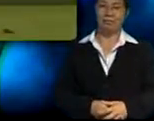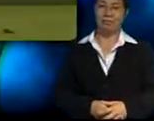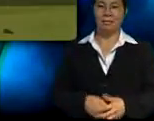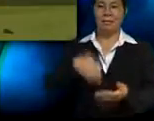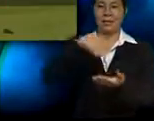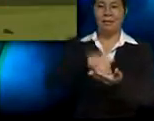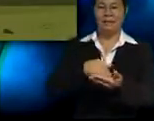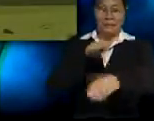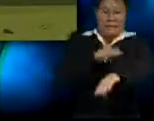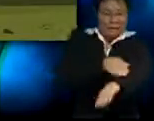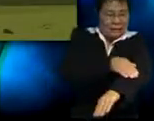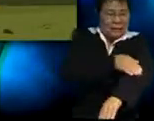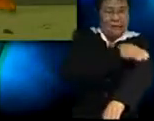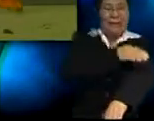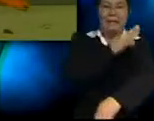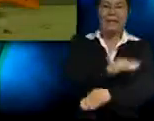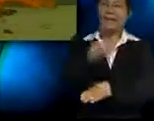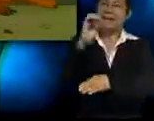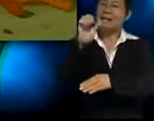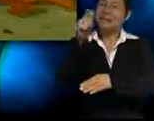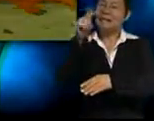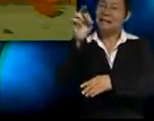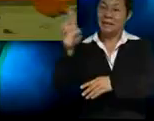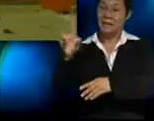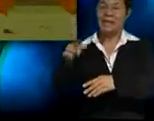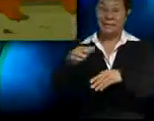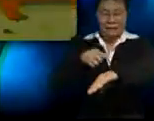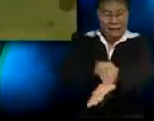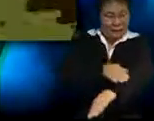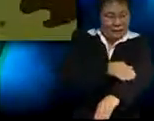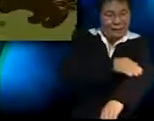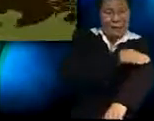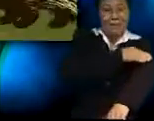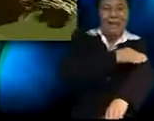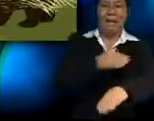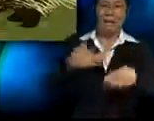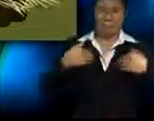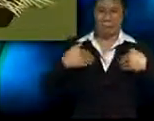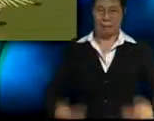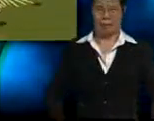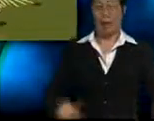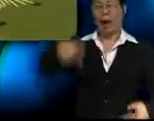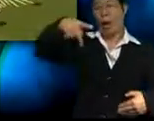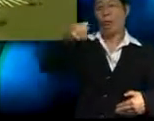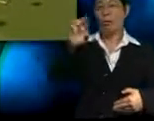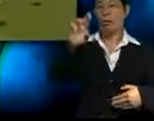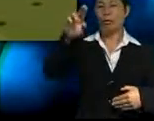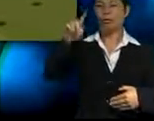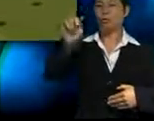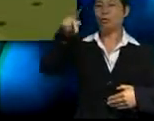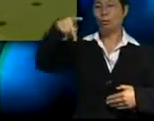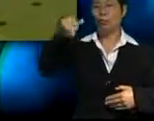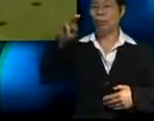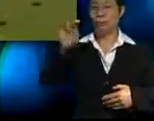The scaly anteater has a scaly body. The porcupine has a spiny